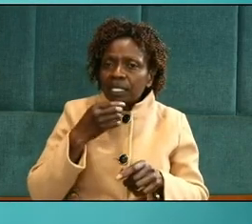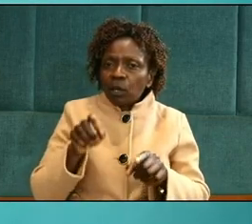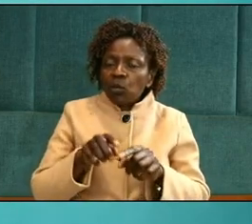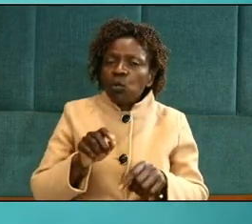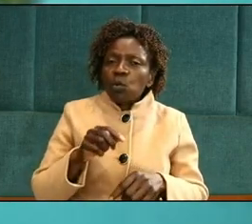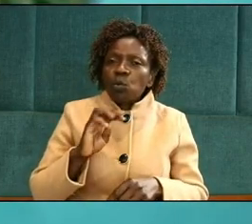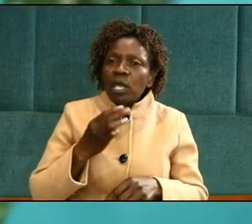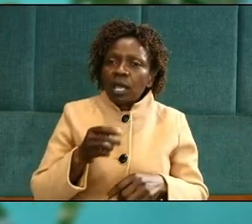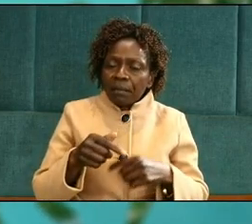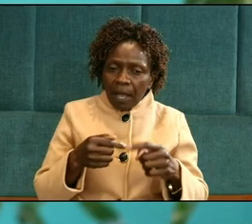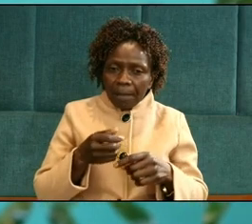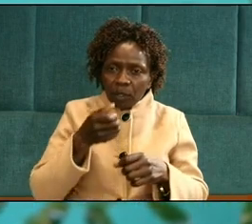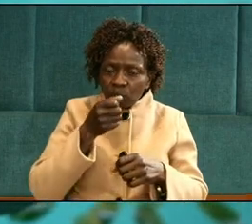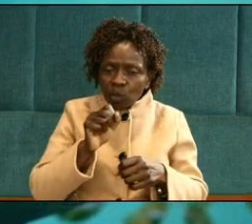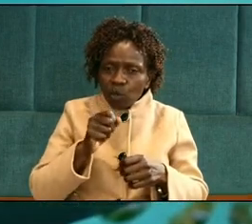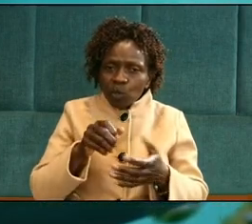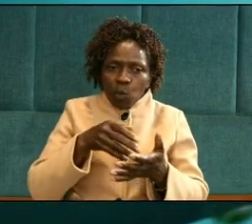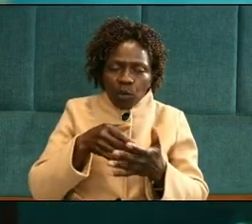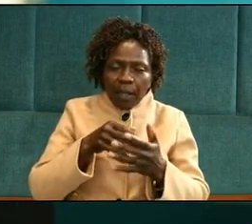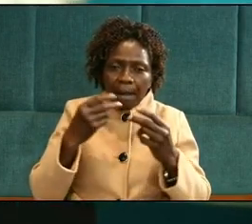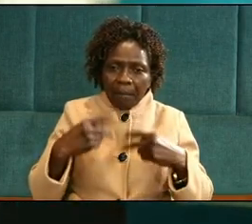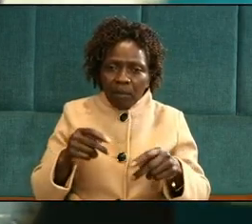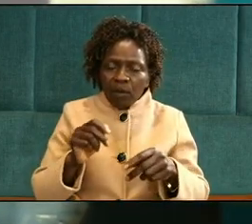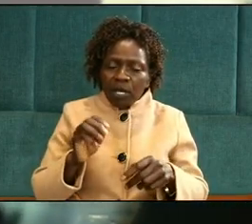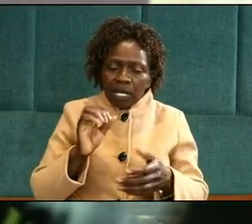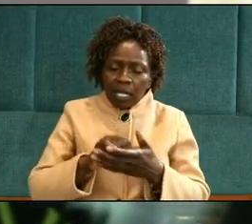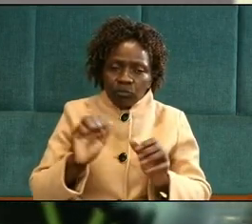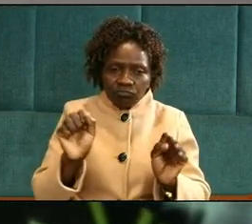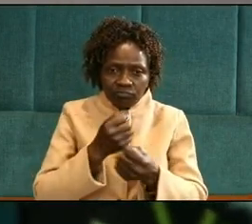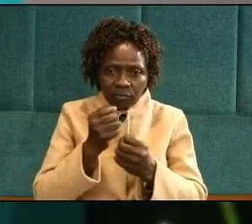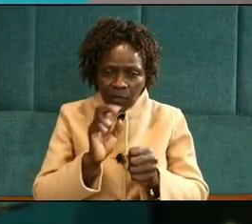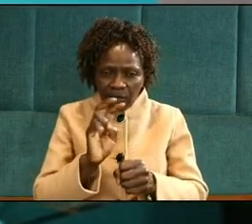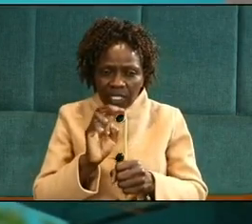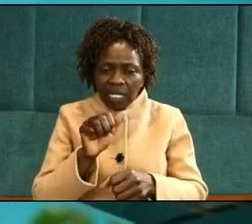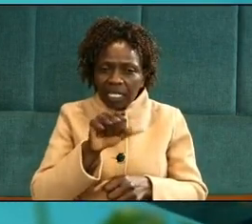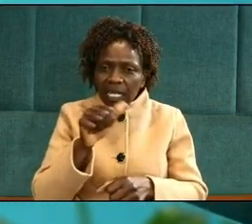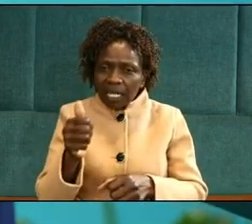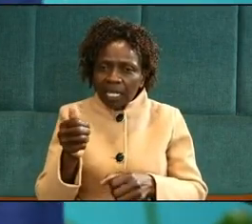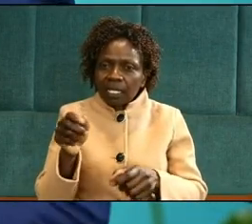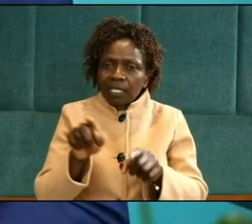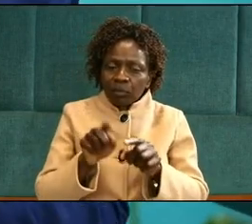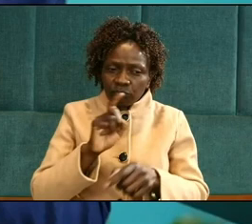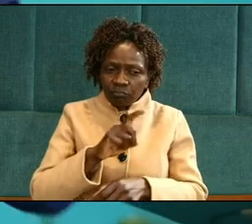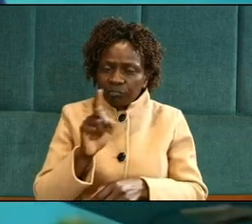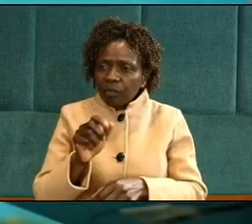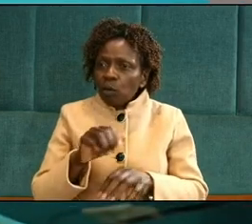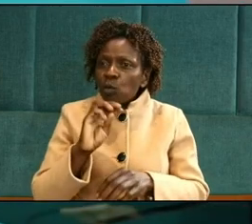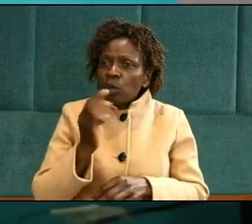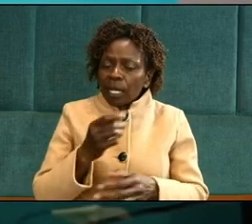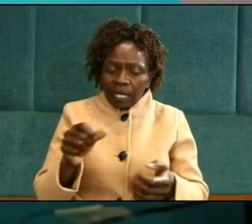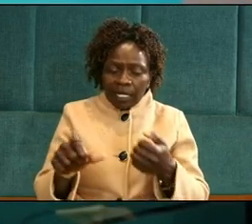have become so weak people that we cannot face each other as one-on-one, and we